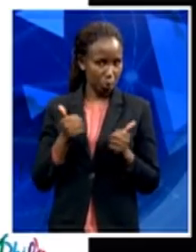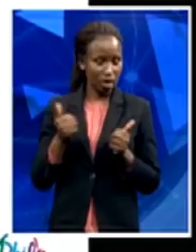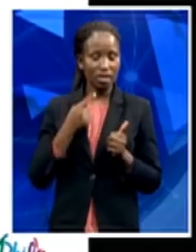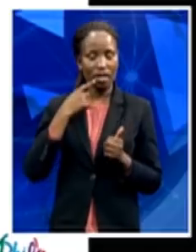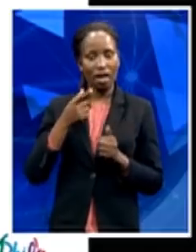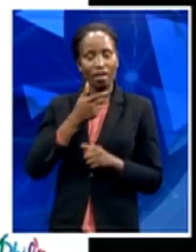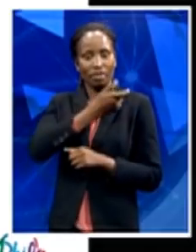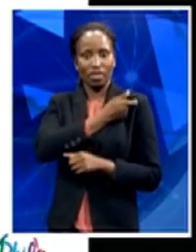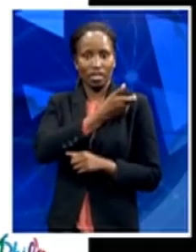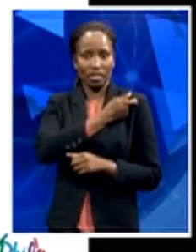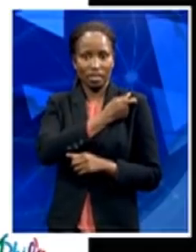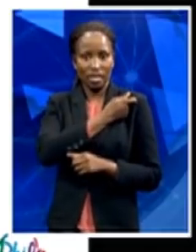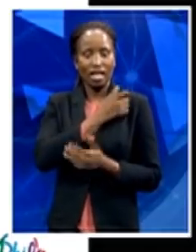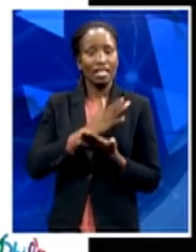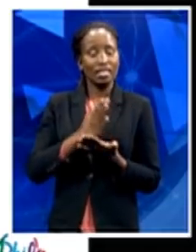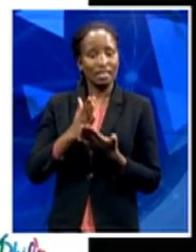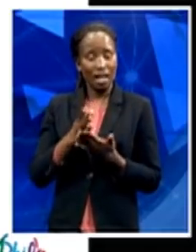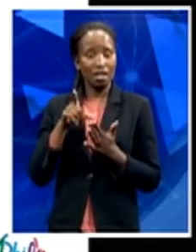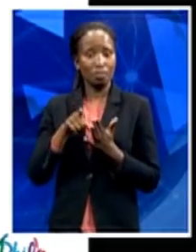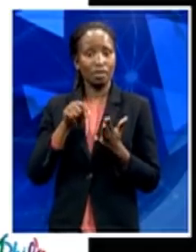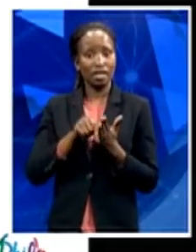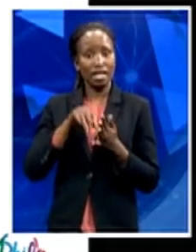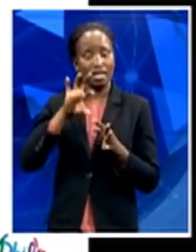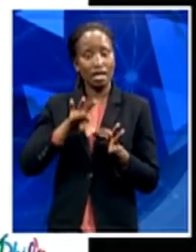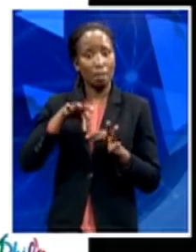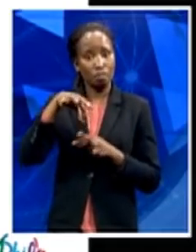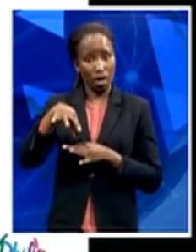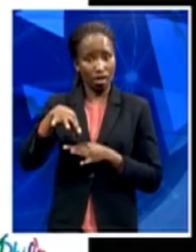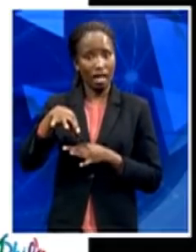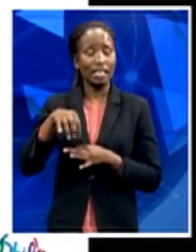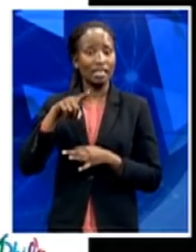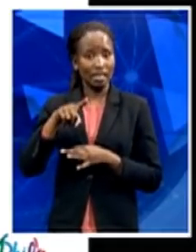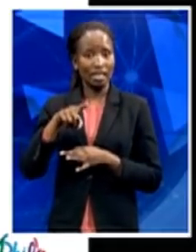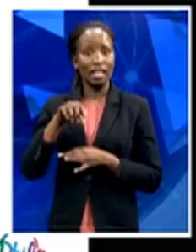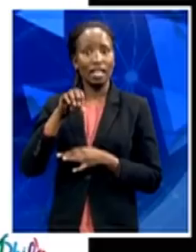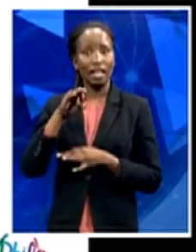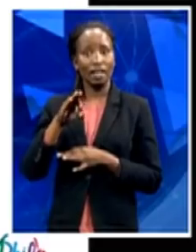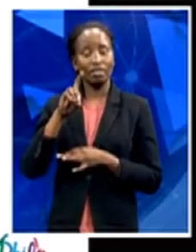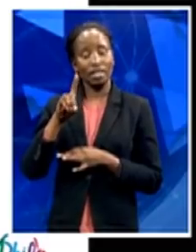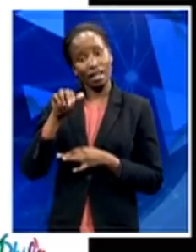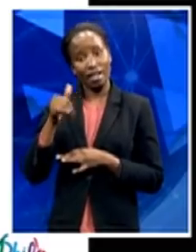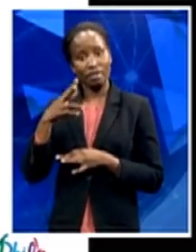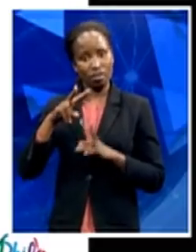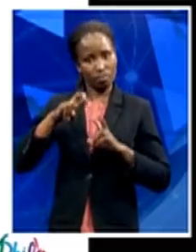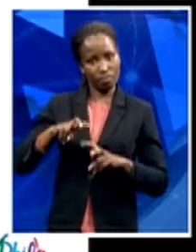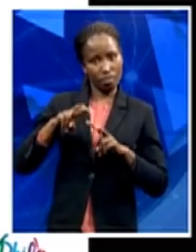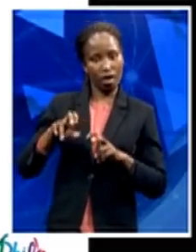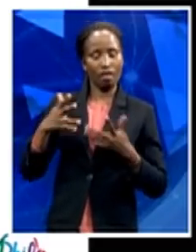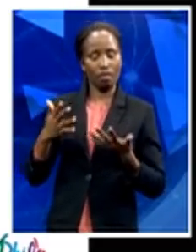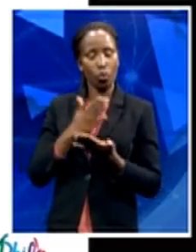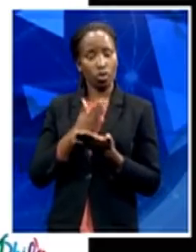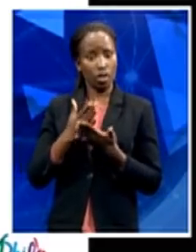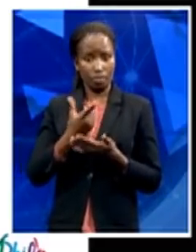the FDA did some stability studies on the vaccines that they were going to supply to